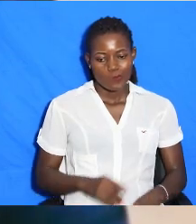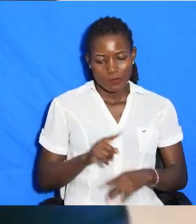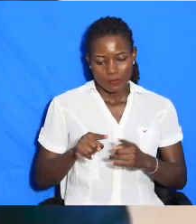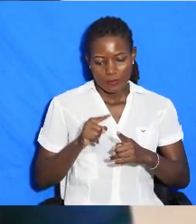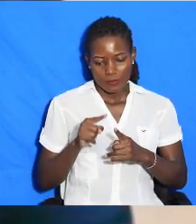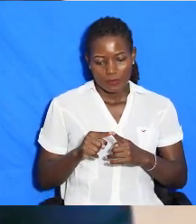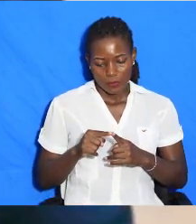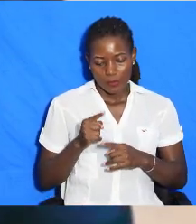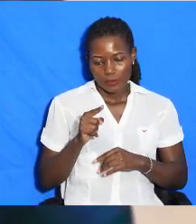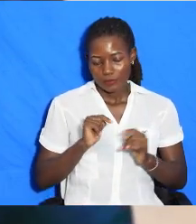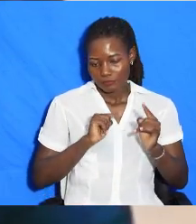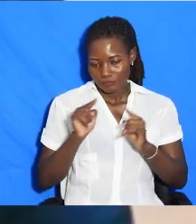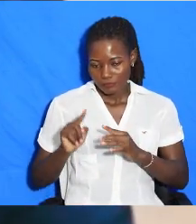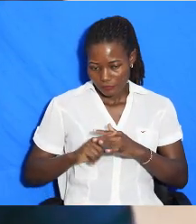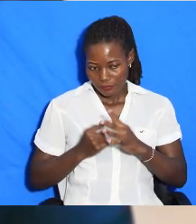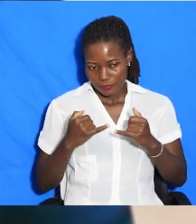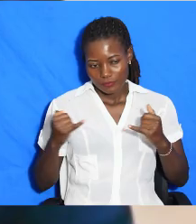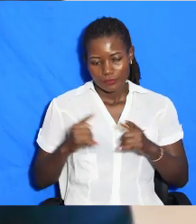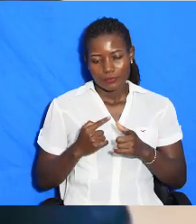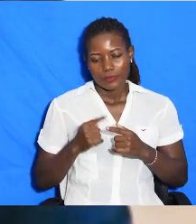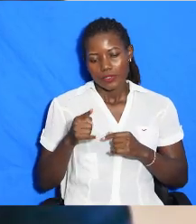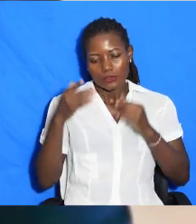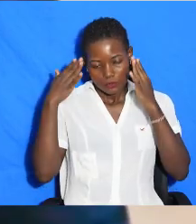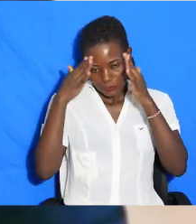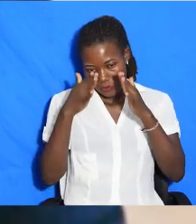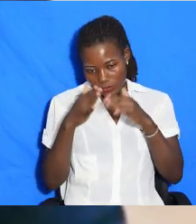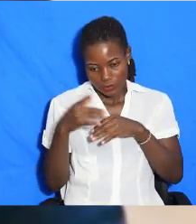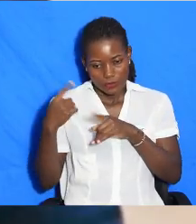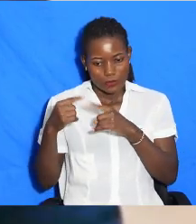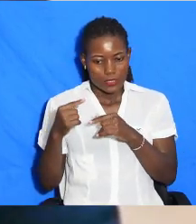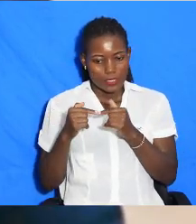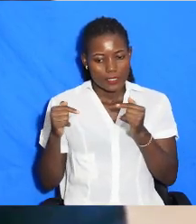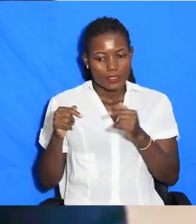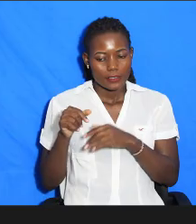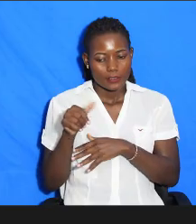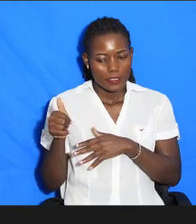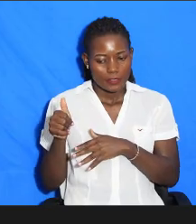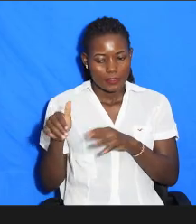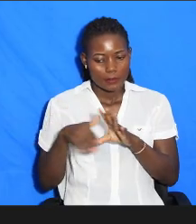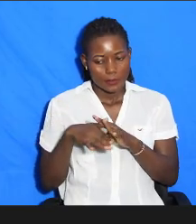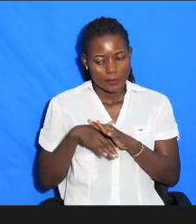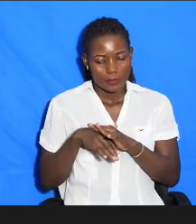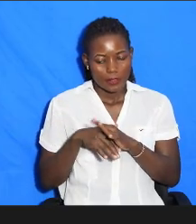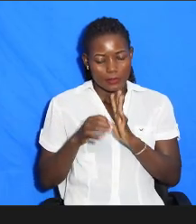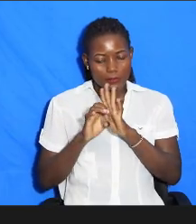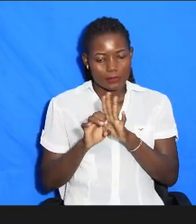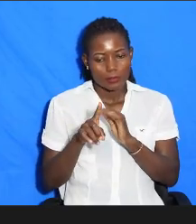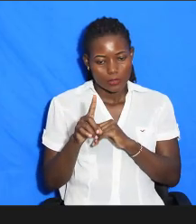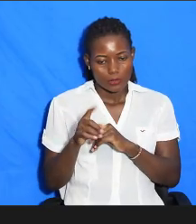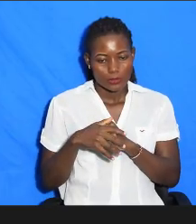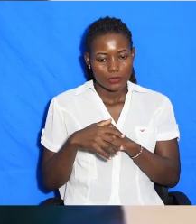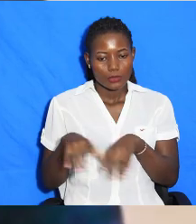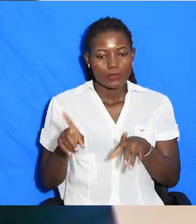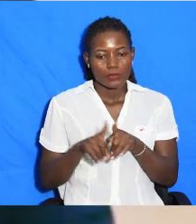start line and you mm, focus on defeating your opponent, you see, mm, like for example, you and